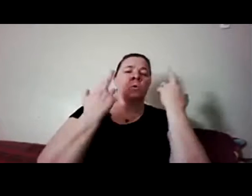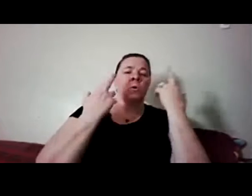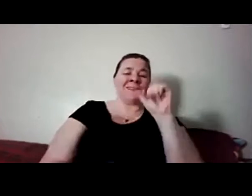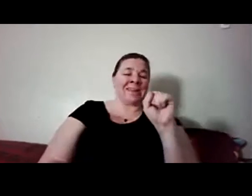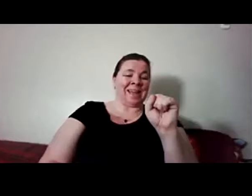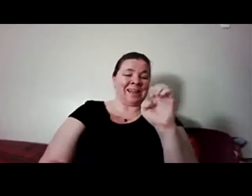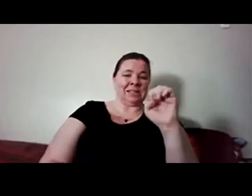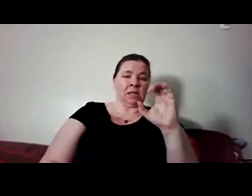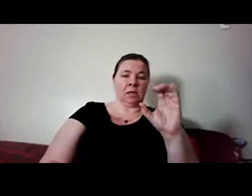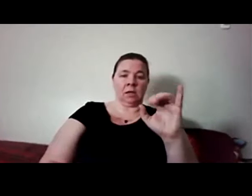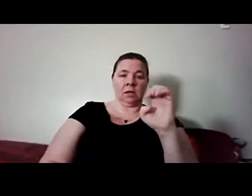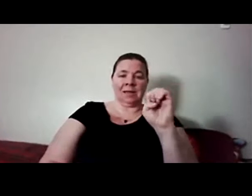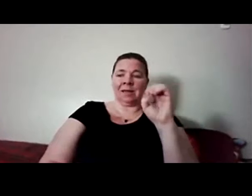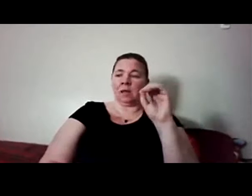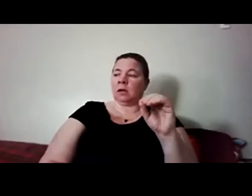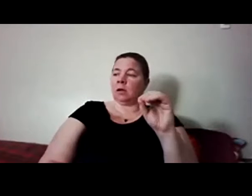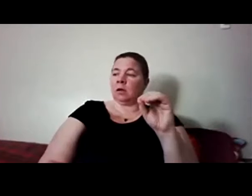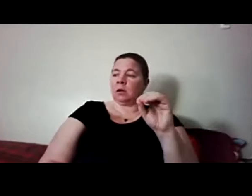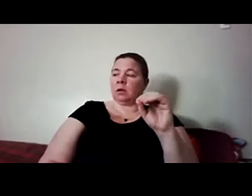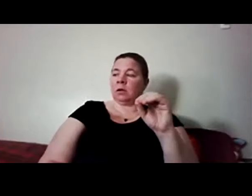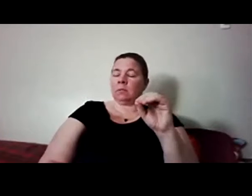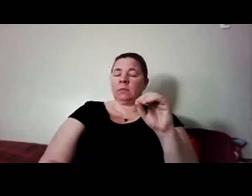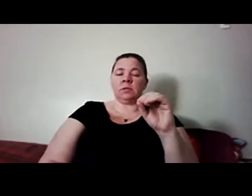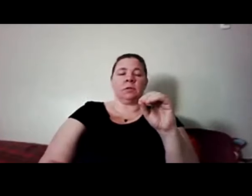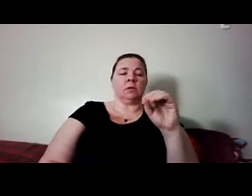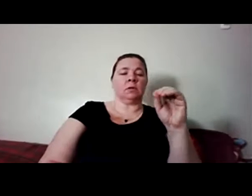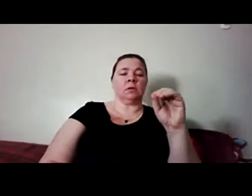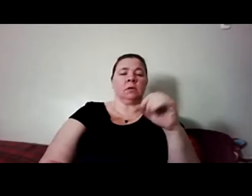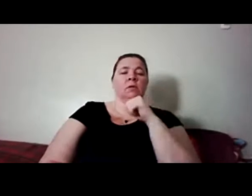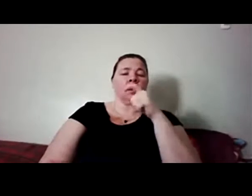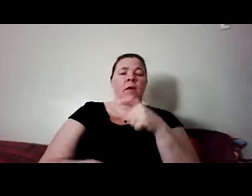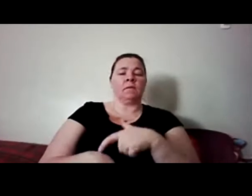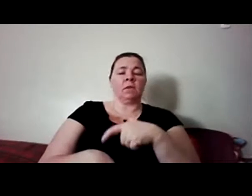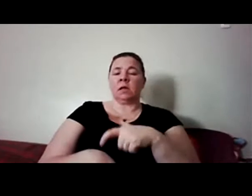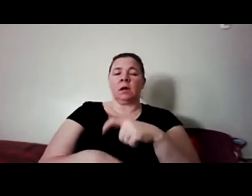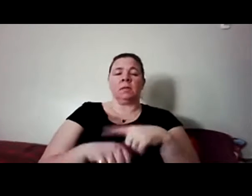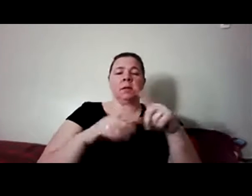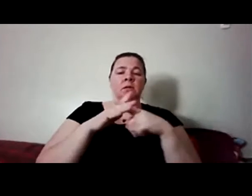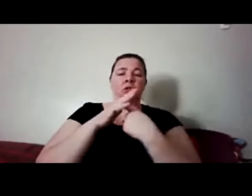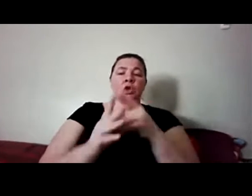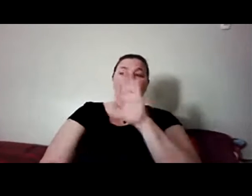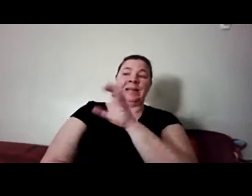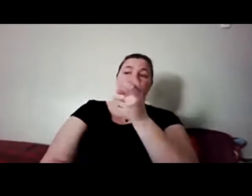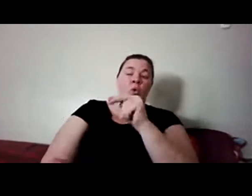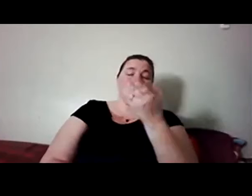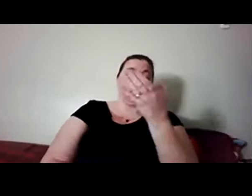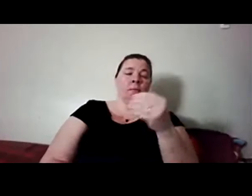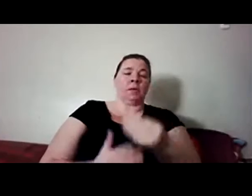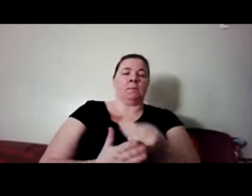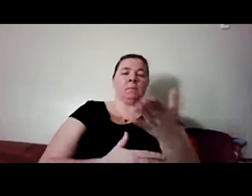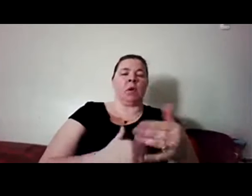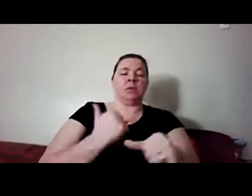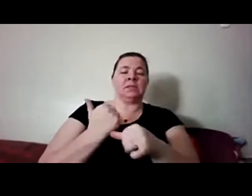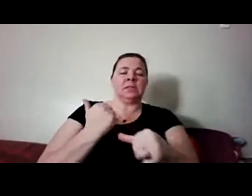SEO, search engine optimization, is going to be big, did not have time to start his own company, bought over an existing